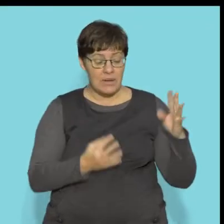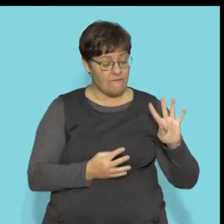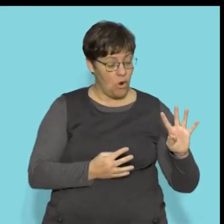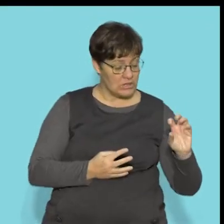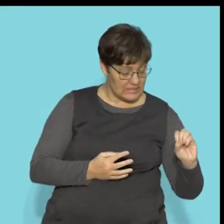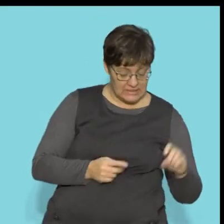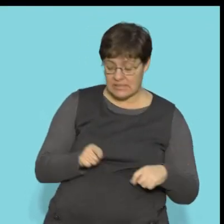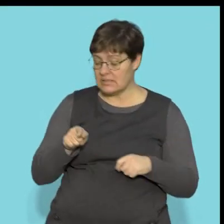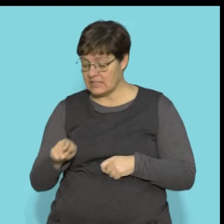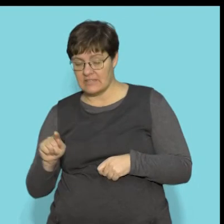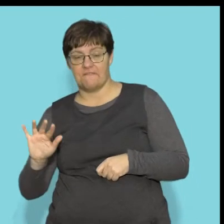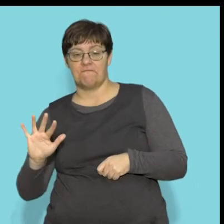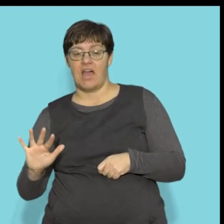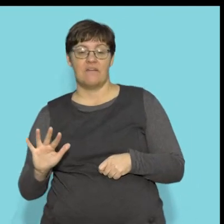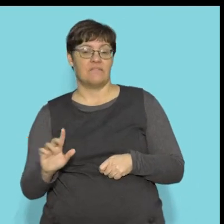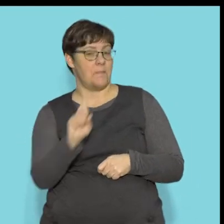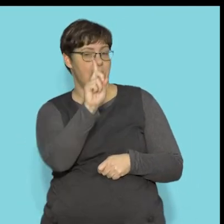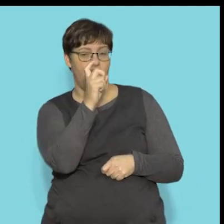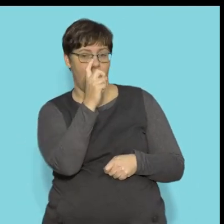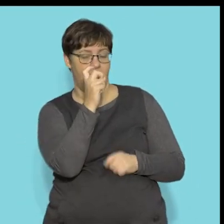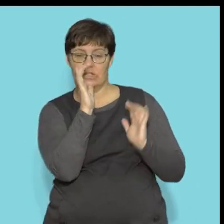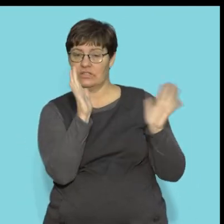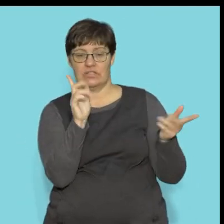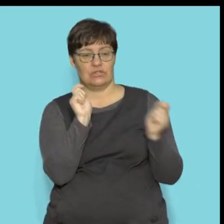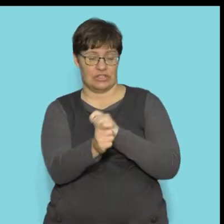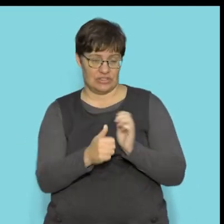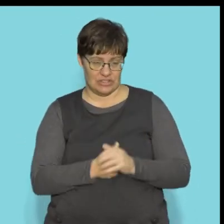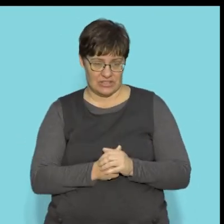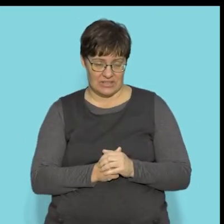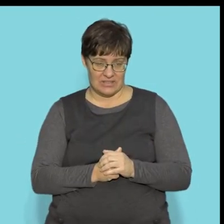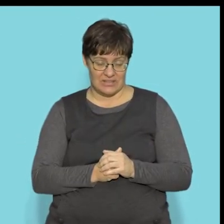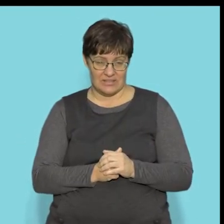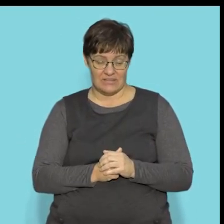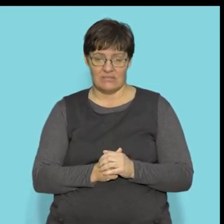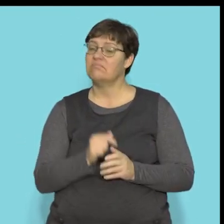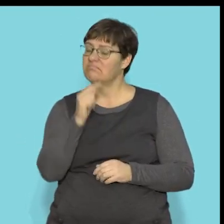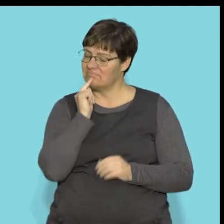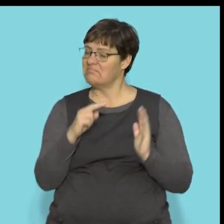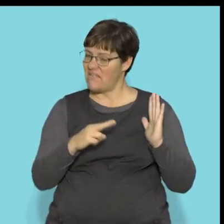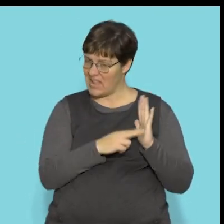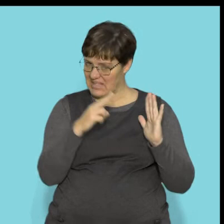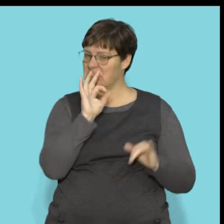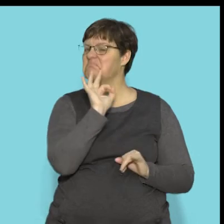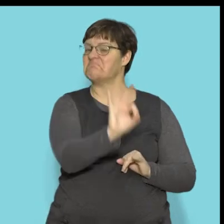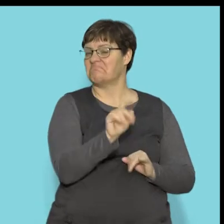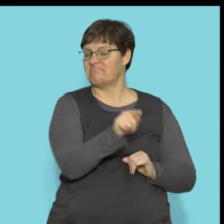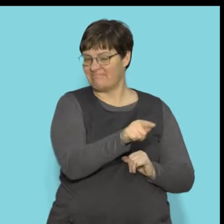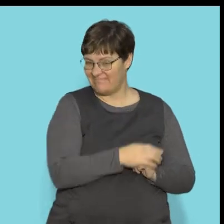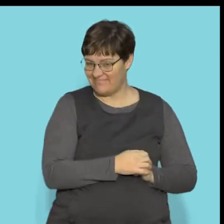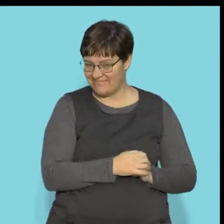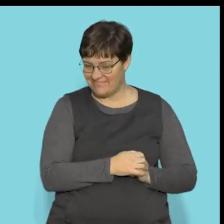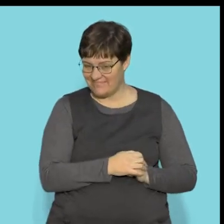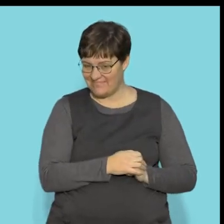of seeds in the pot. So I would say that this was a